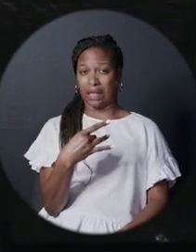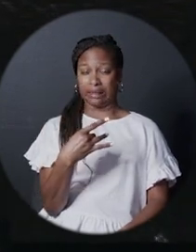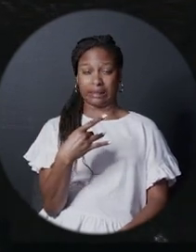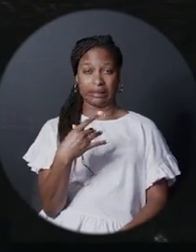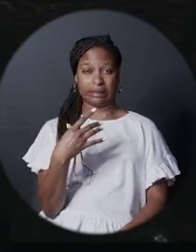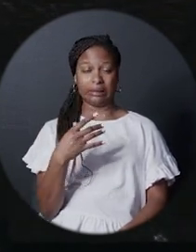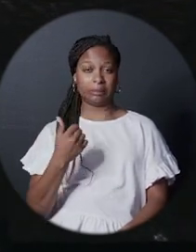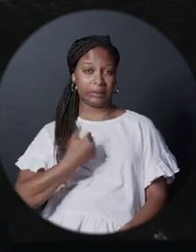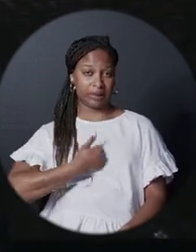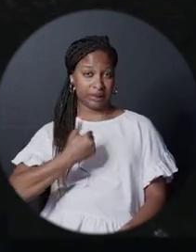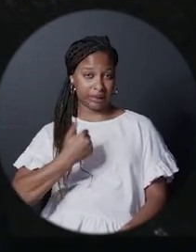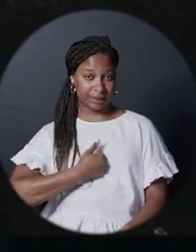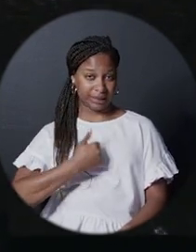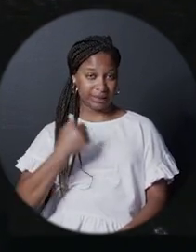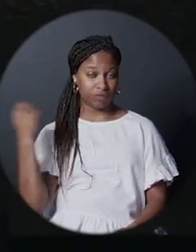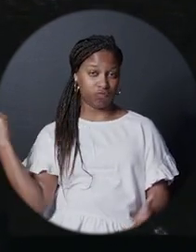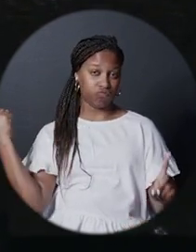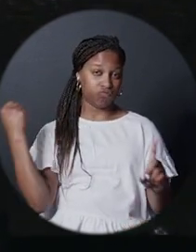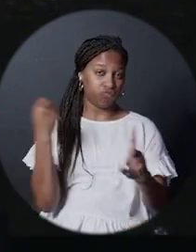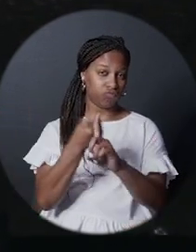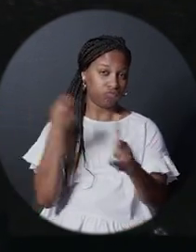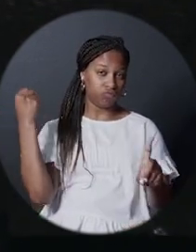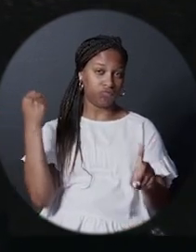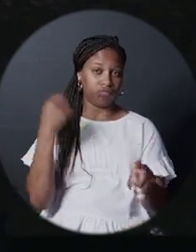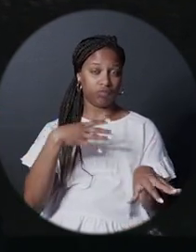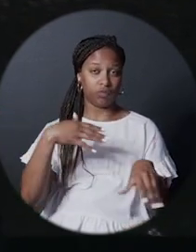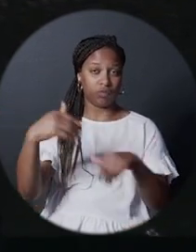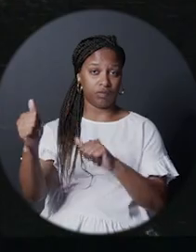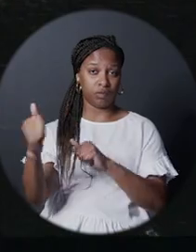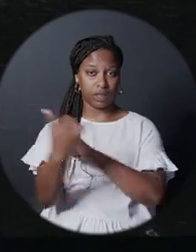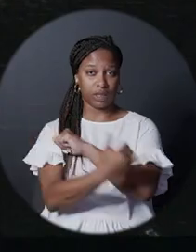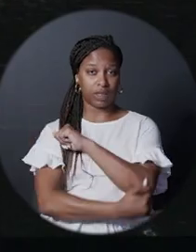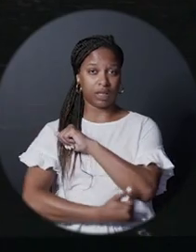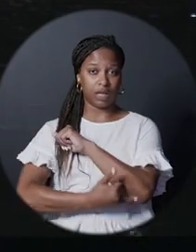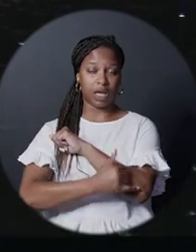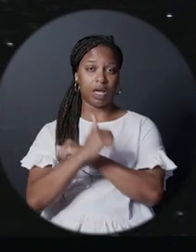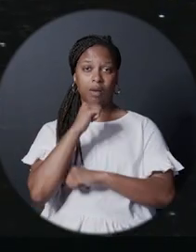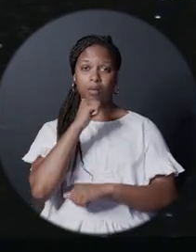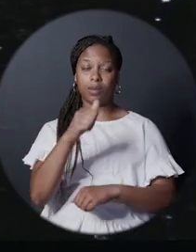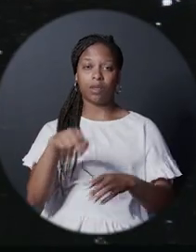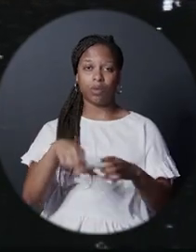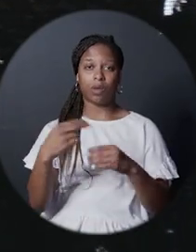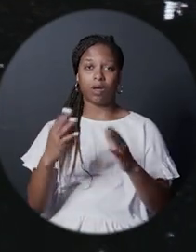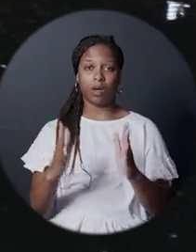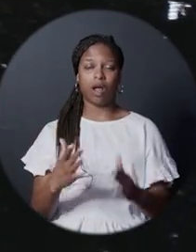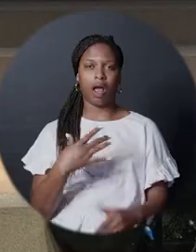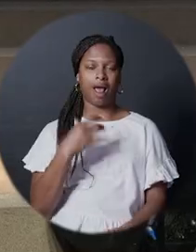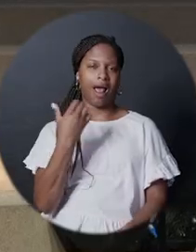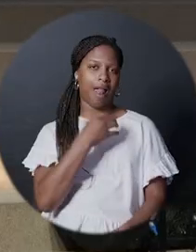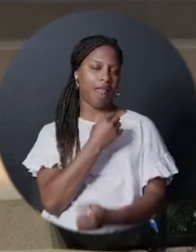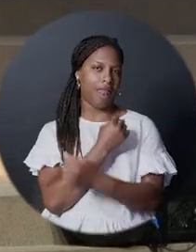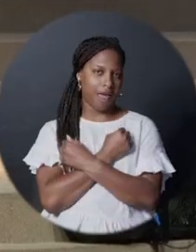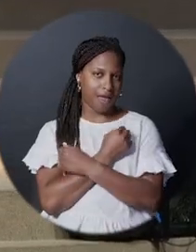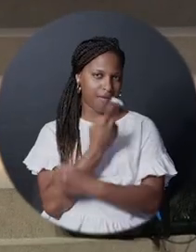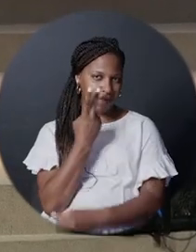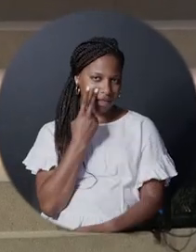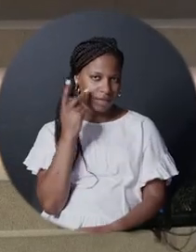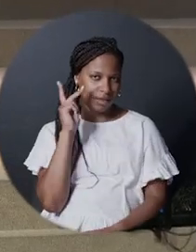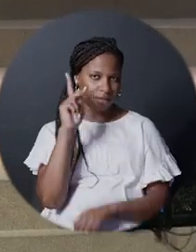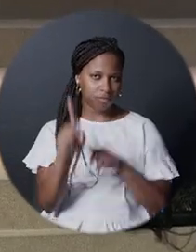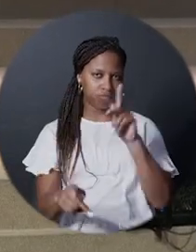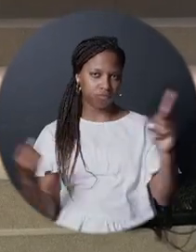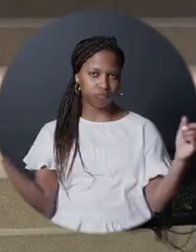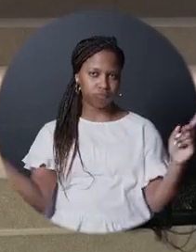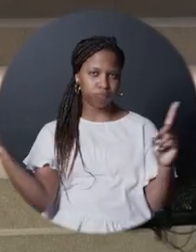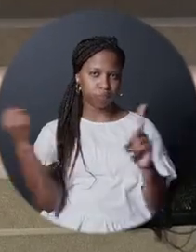why. I'm not particularly fond of it myself, because if you knock me out, you better move out the country, because I'm coming back. I'm not a quitter. But I love to see